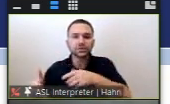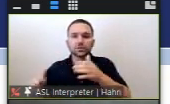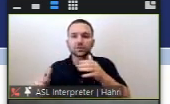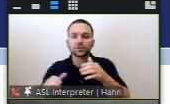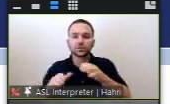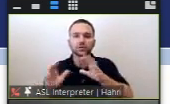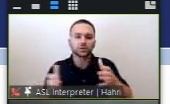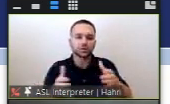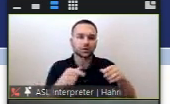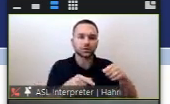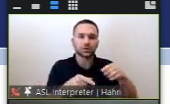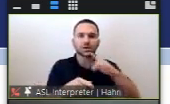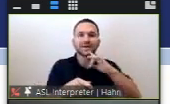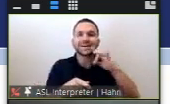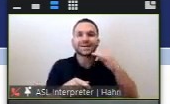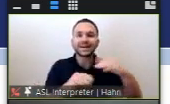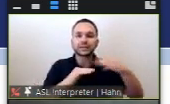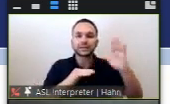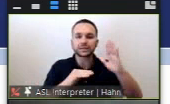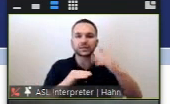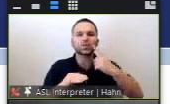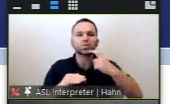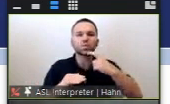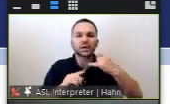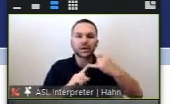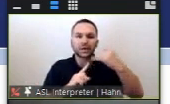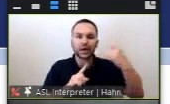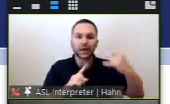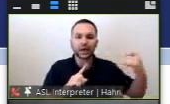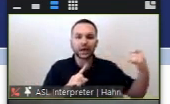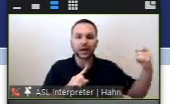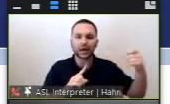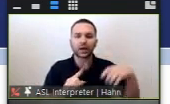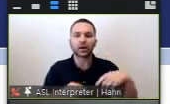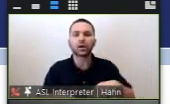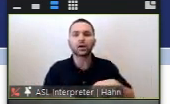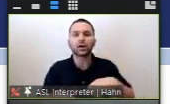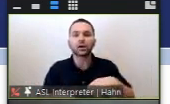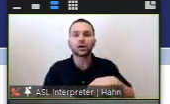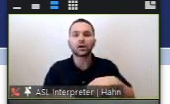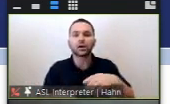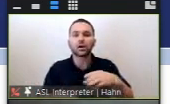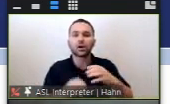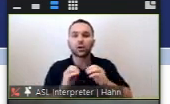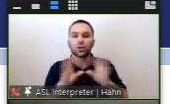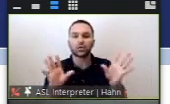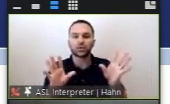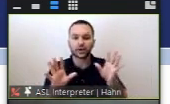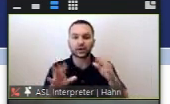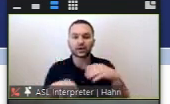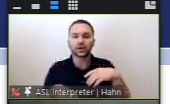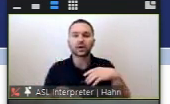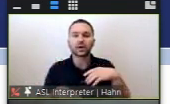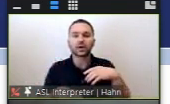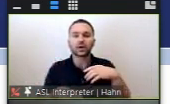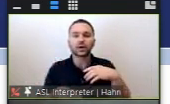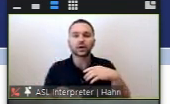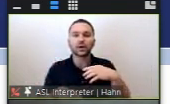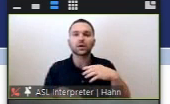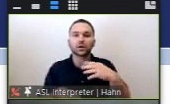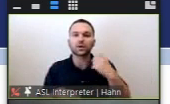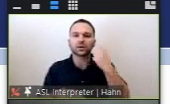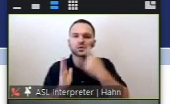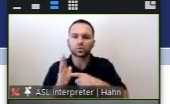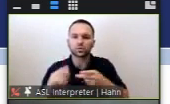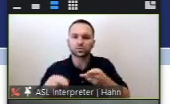population, which is shown in red here. And obviously this wave of the pandemic is unique, both here in Colorado and across the country, and that we